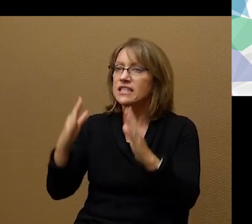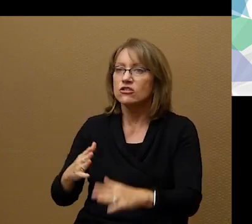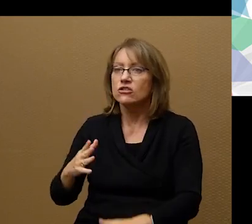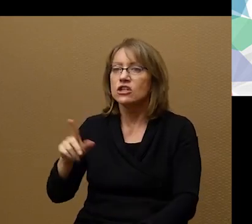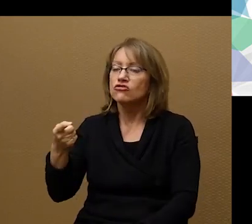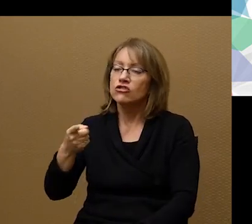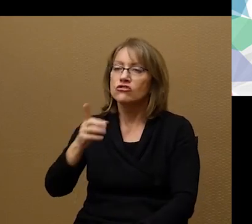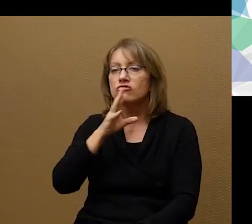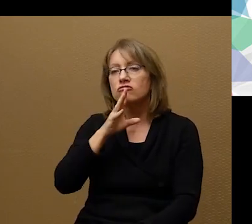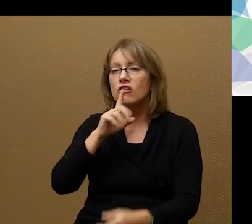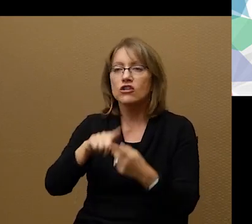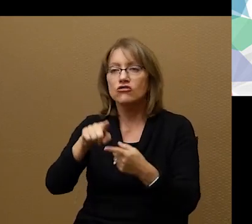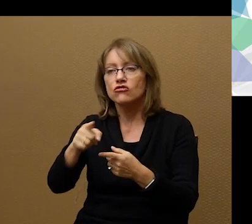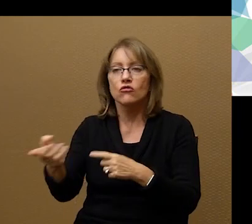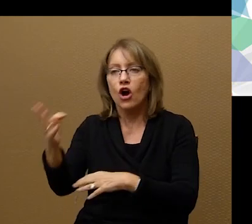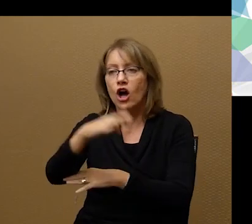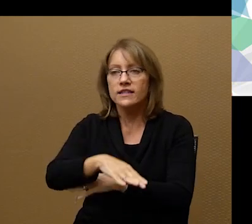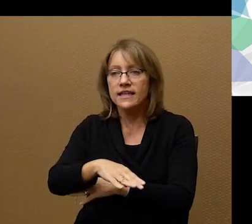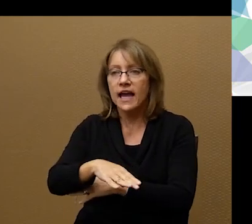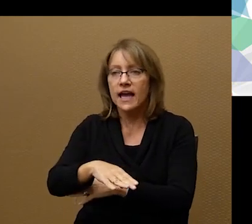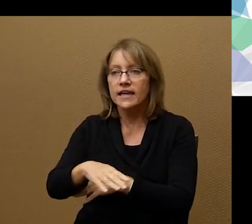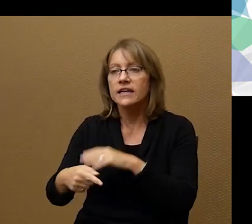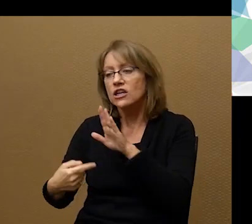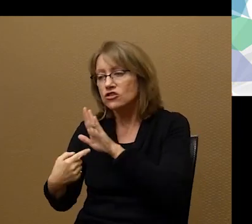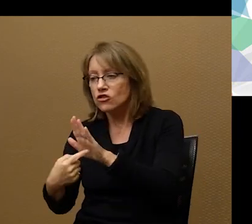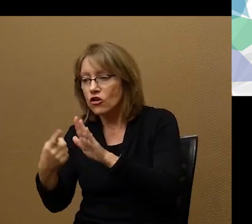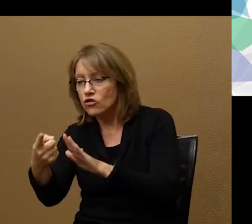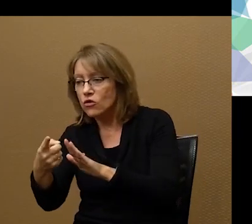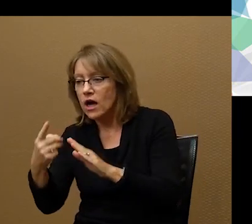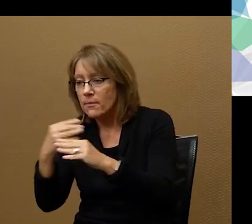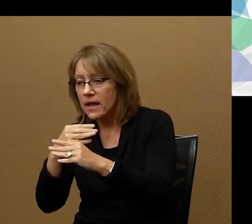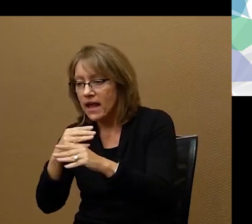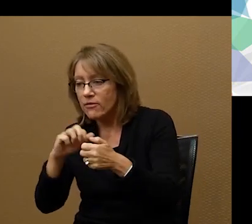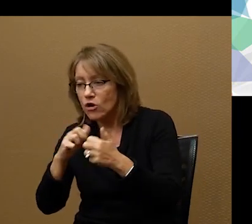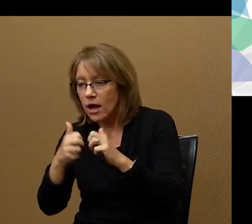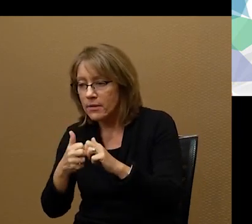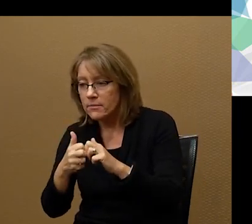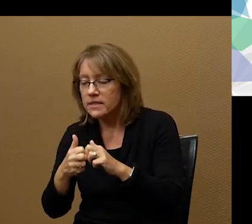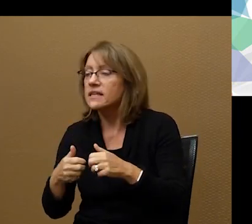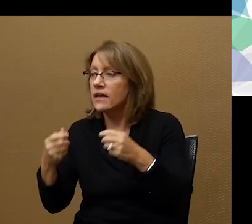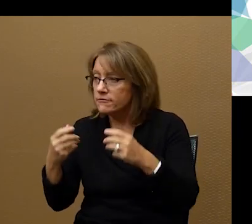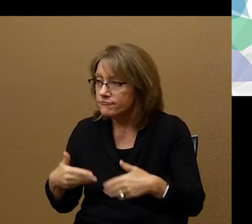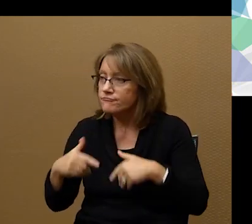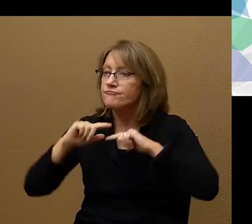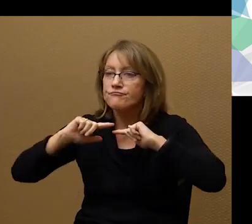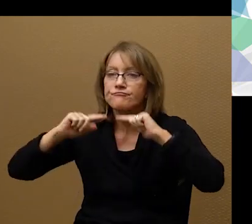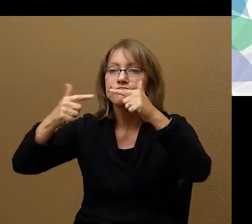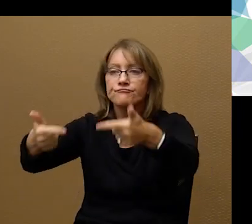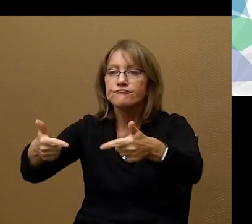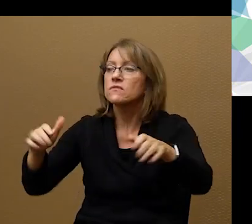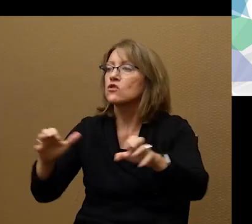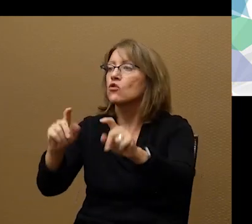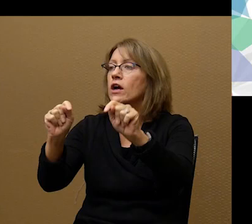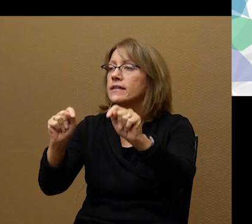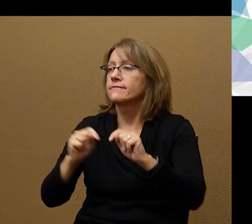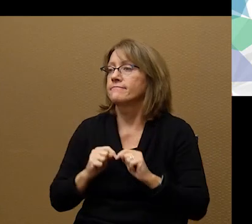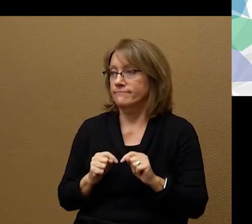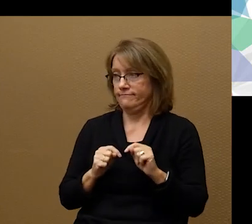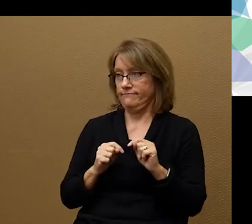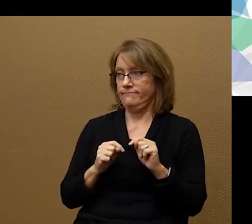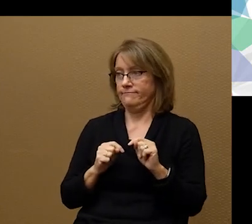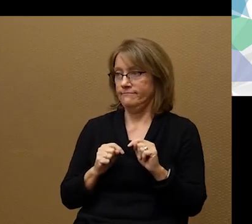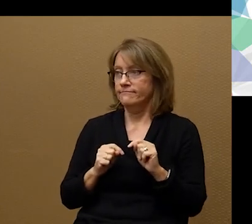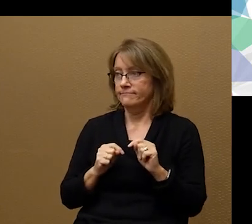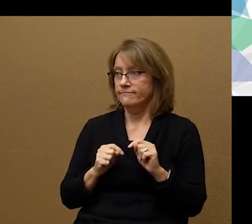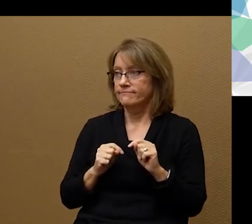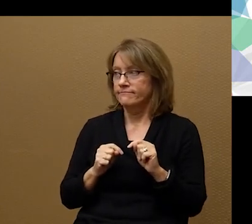talked to you all day, and then they would show you a math problem, and then they might say, okay, go for it. And if you got it right, you